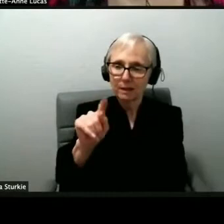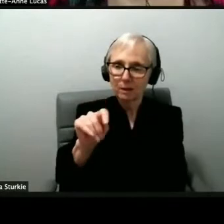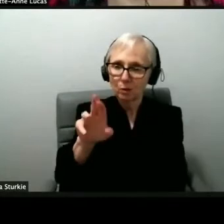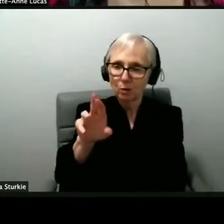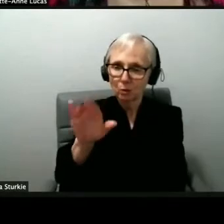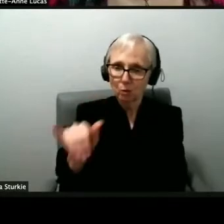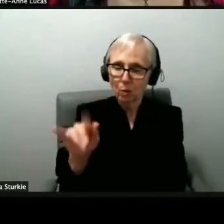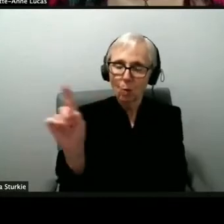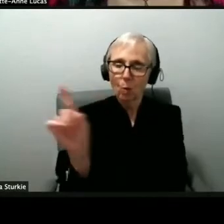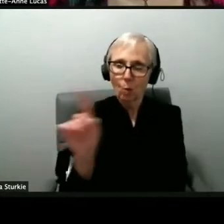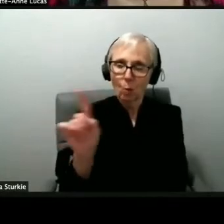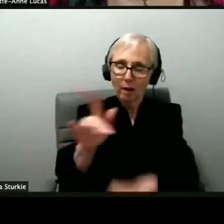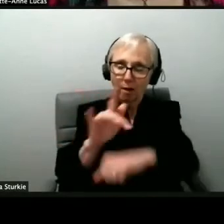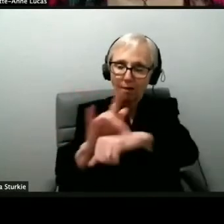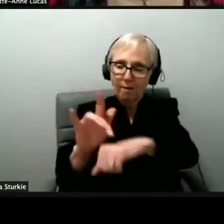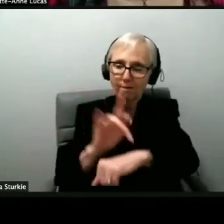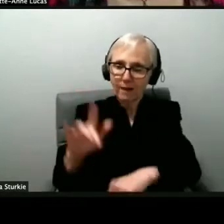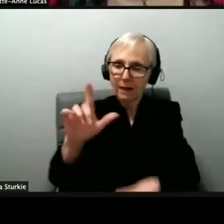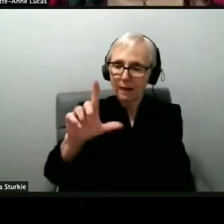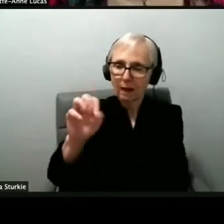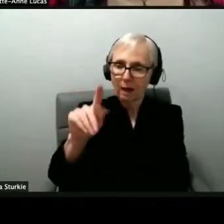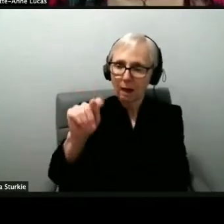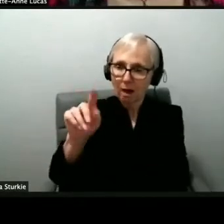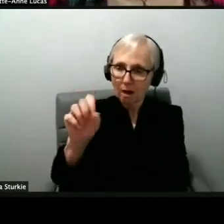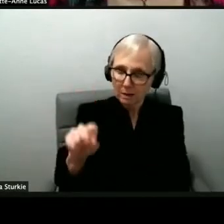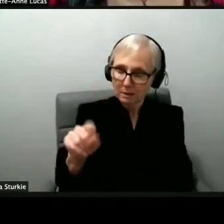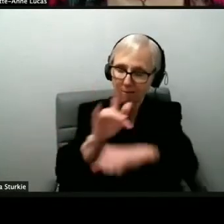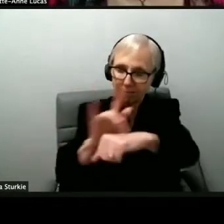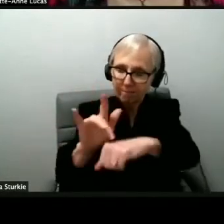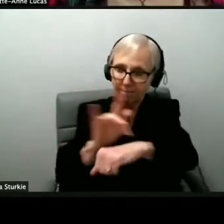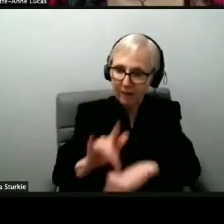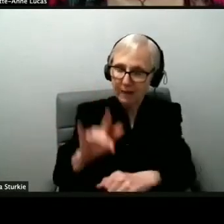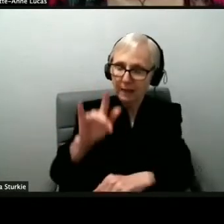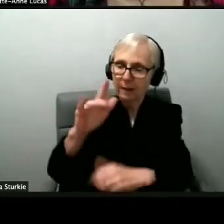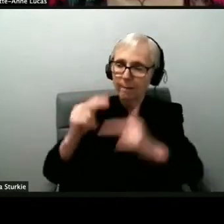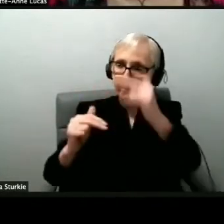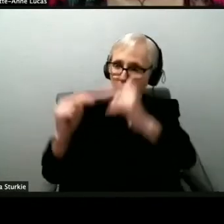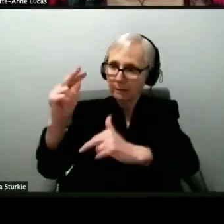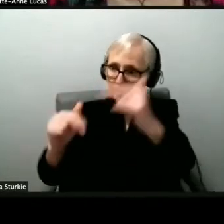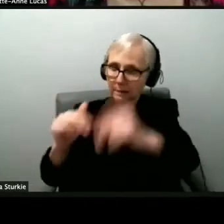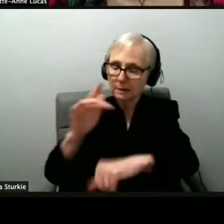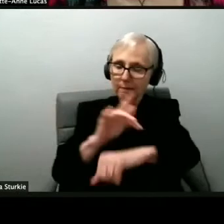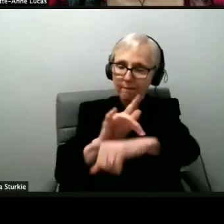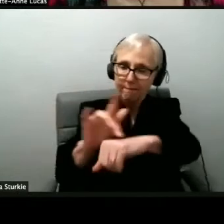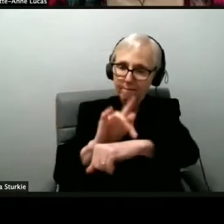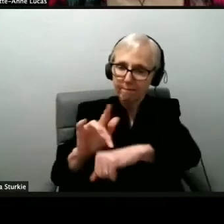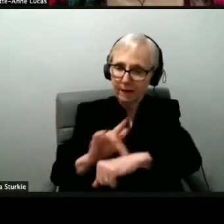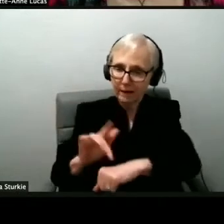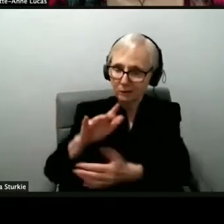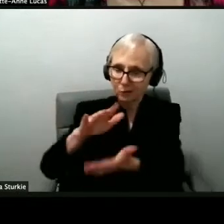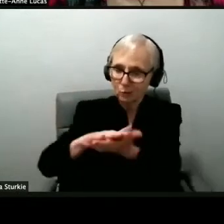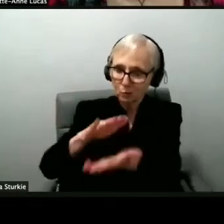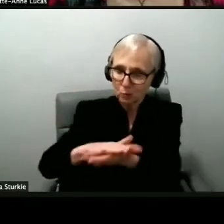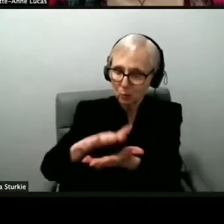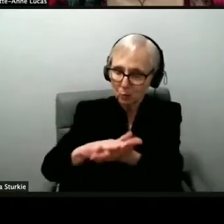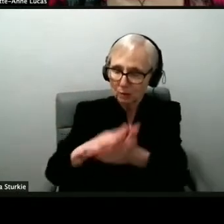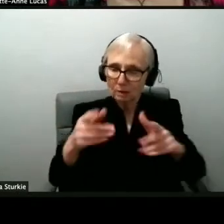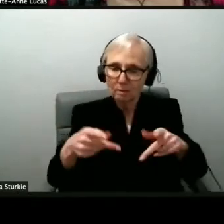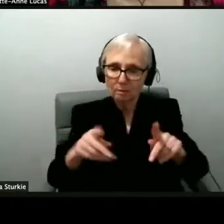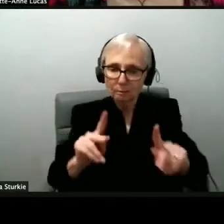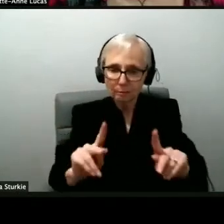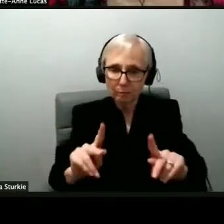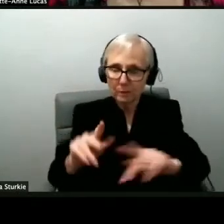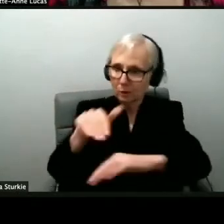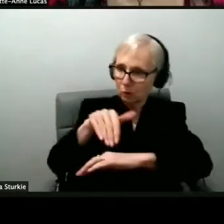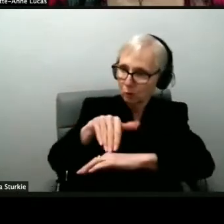to know where the vacant lots are, where the vacant buildings are, where the vacant schools are. This will allow not only us as individuals to be able to